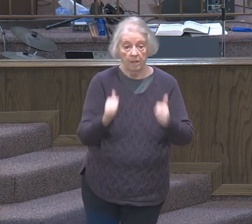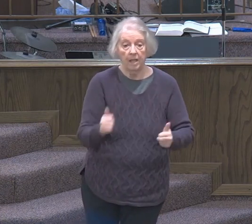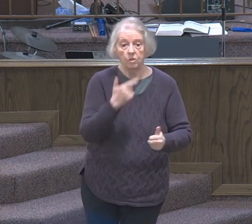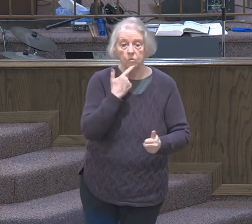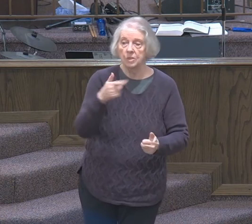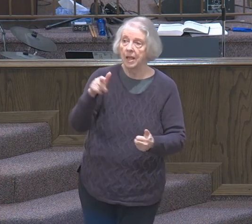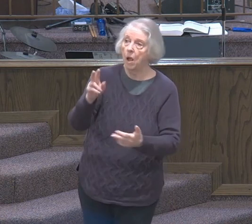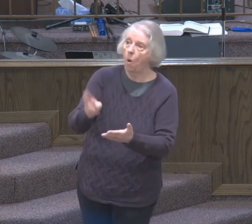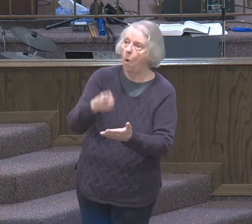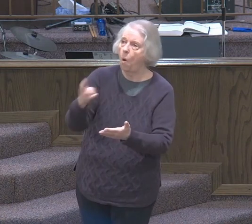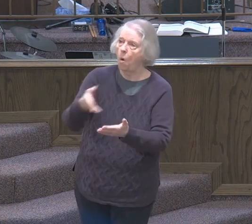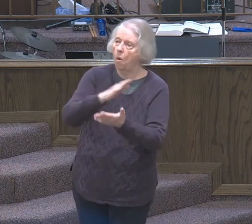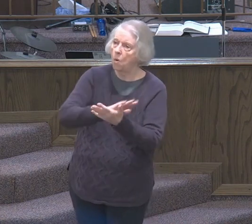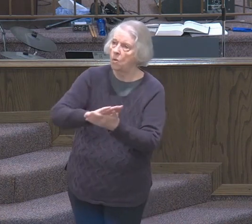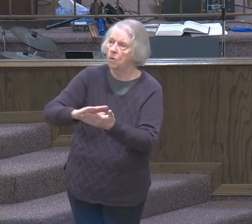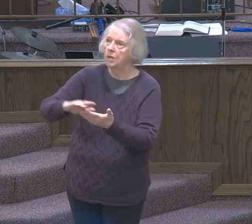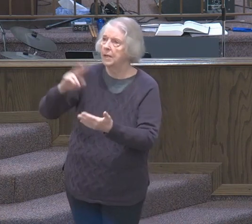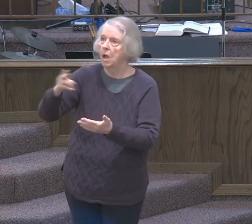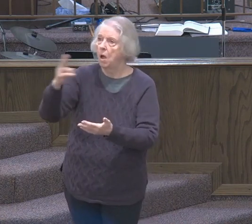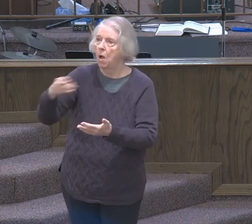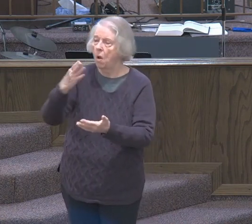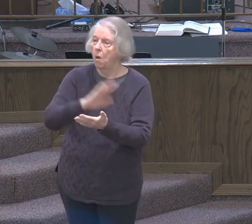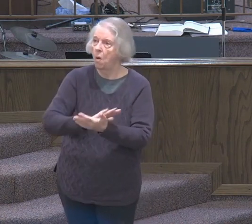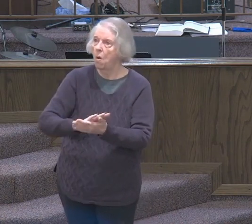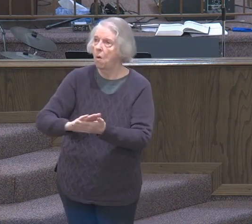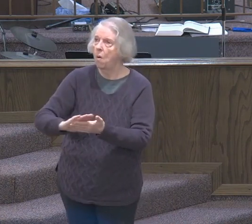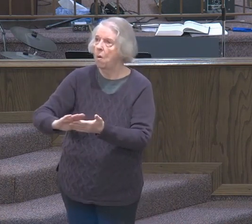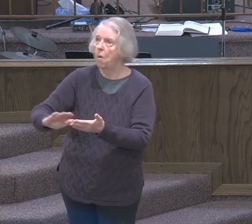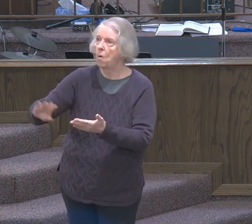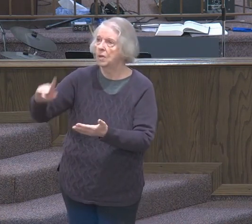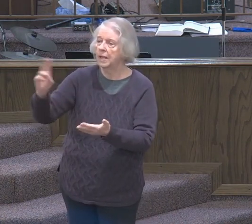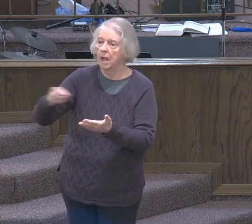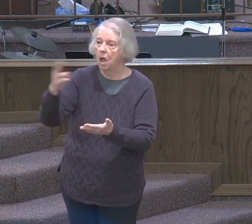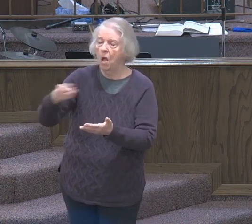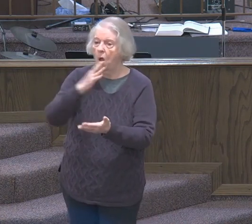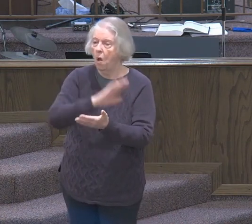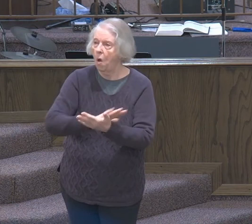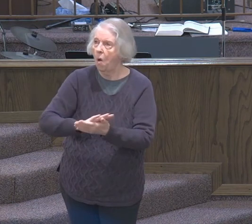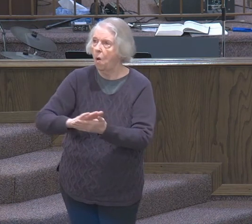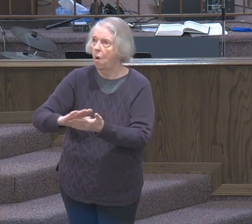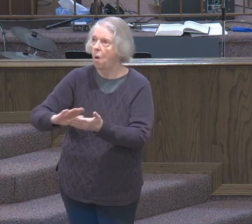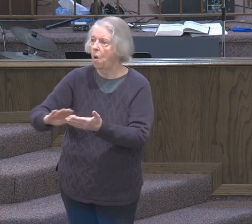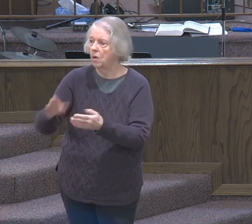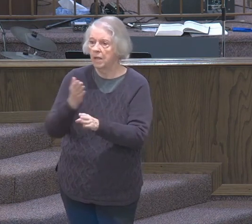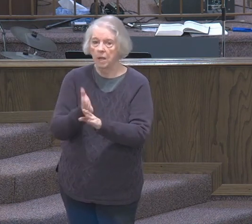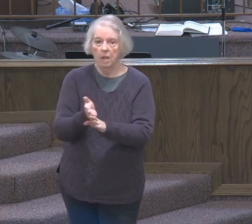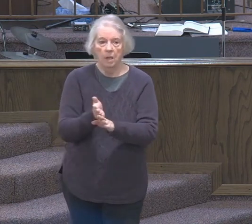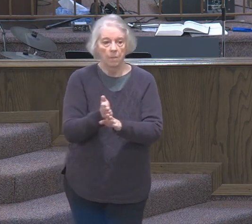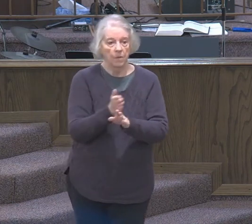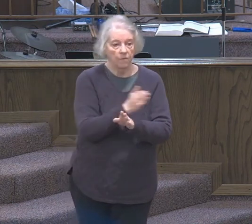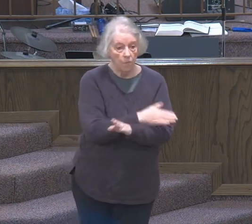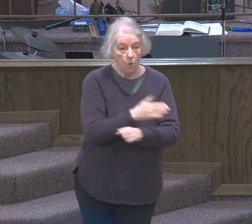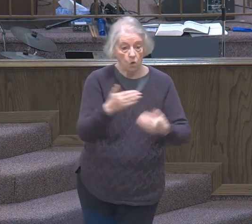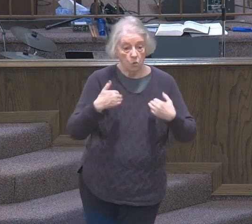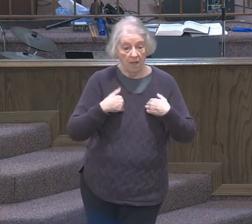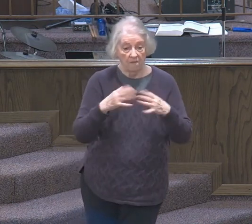holy before you have the meeting with your boss where you know you probably won't have a job when you get out of that